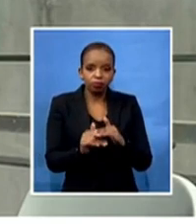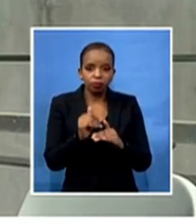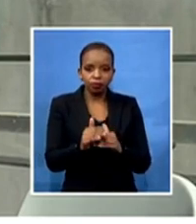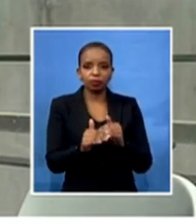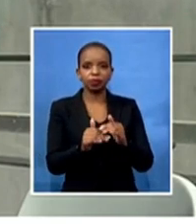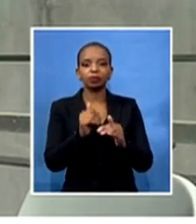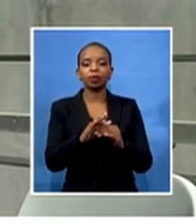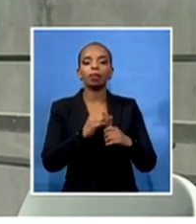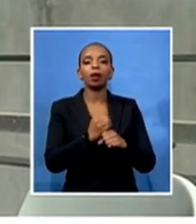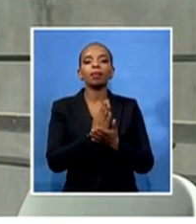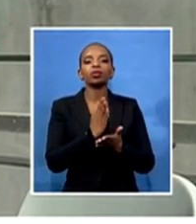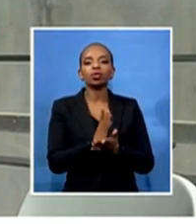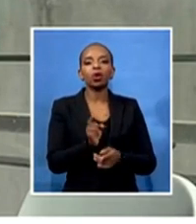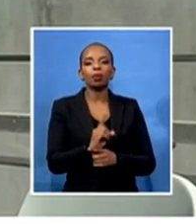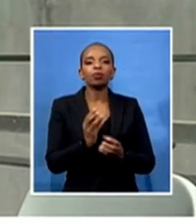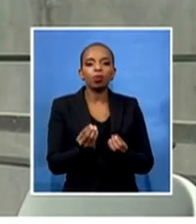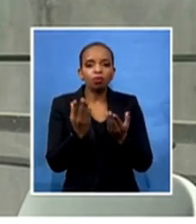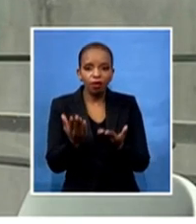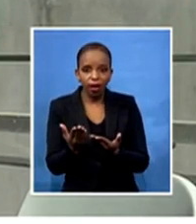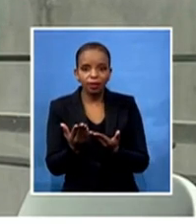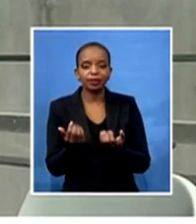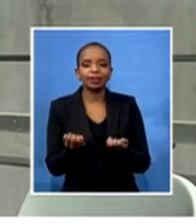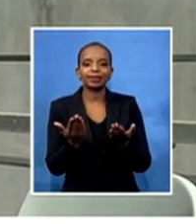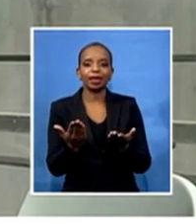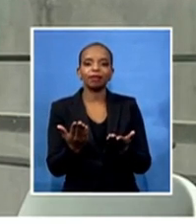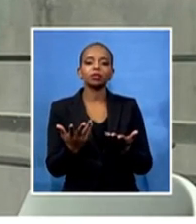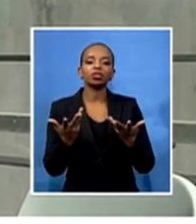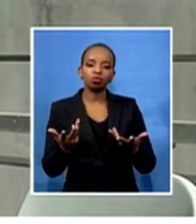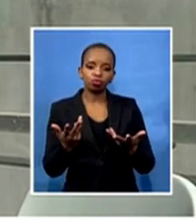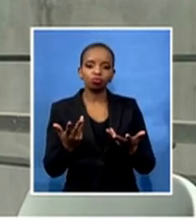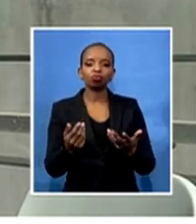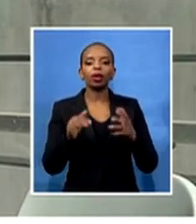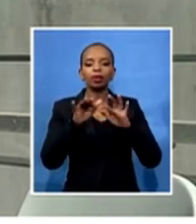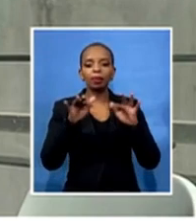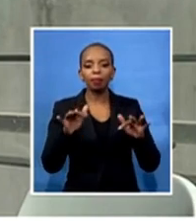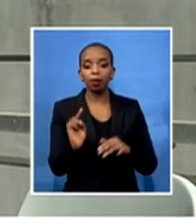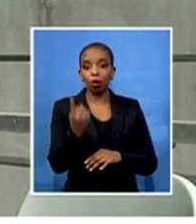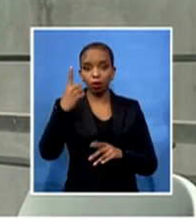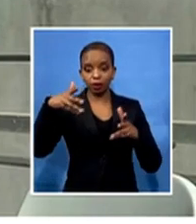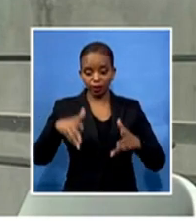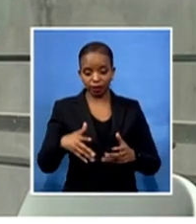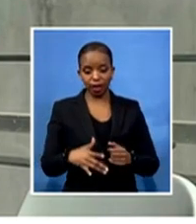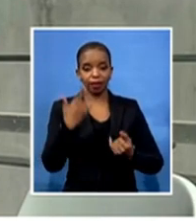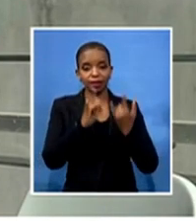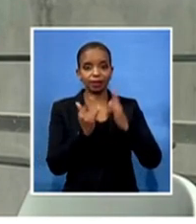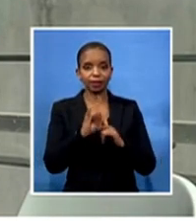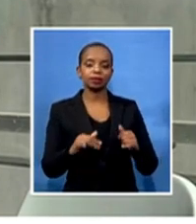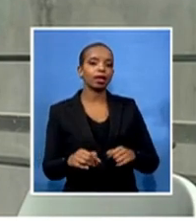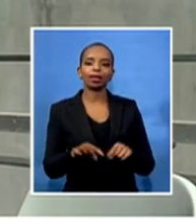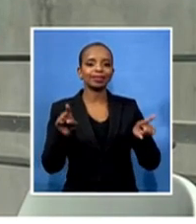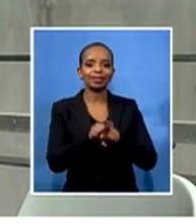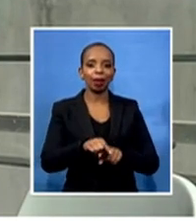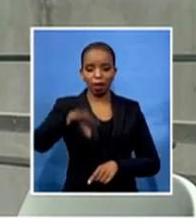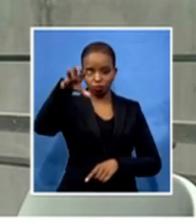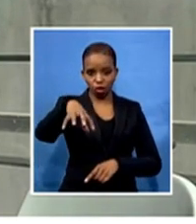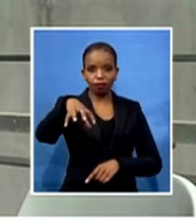our countrymen. Not only the people from the city, but also the people from the province, with a first-class facility that they